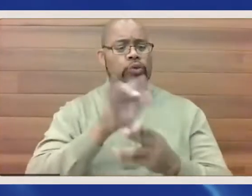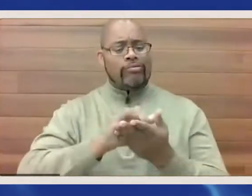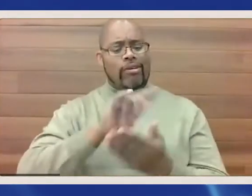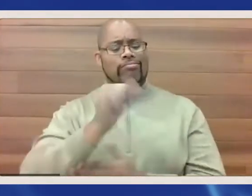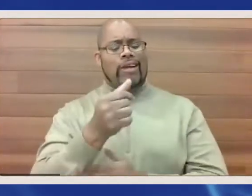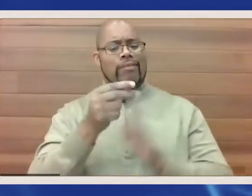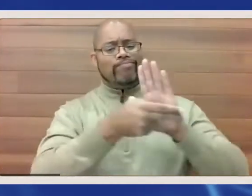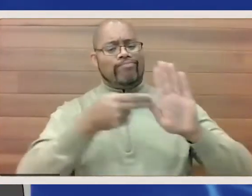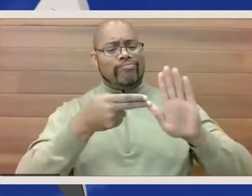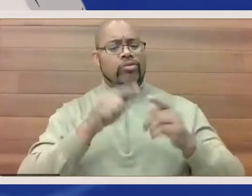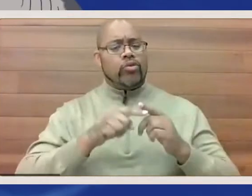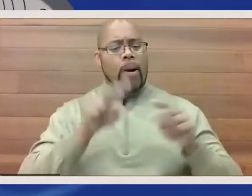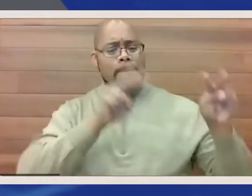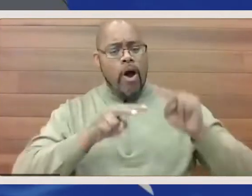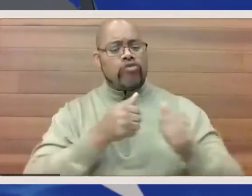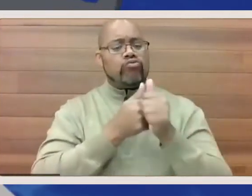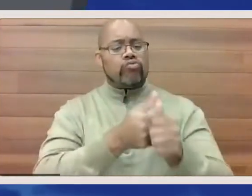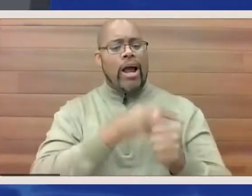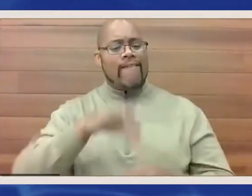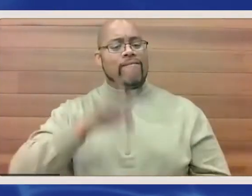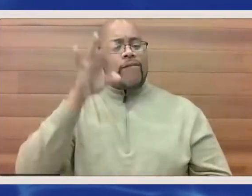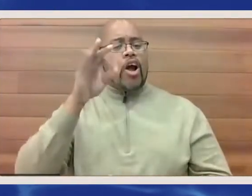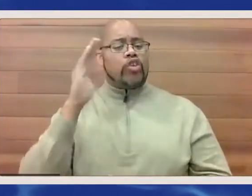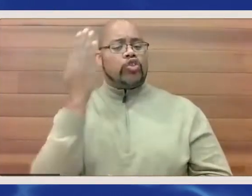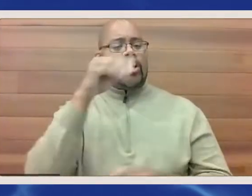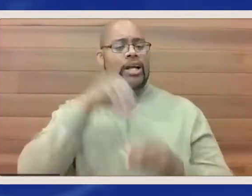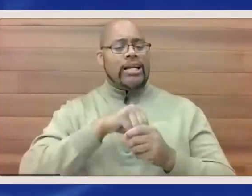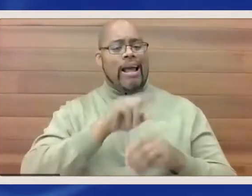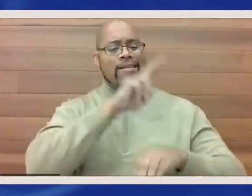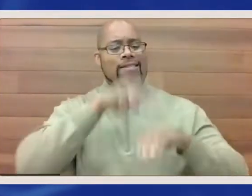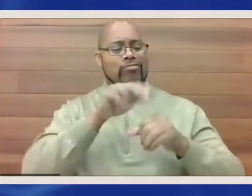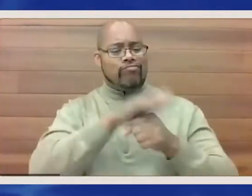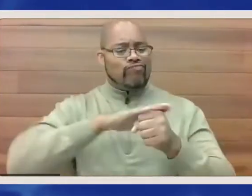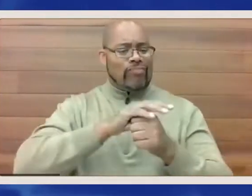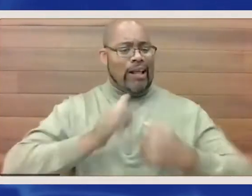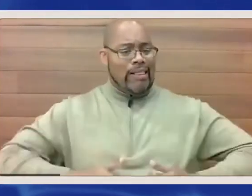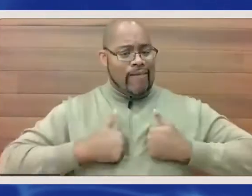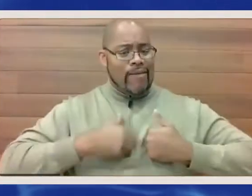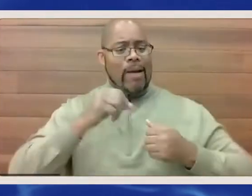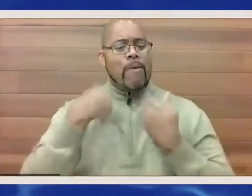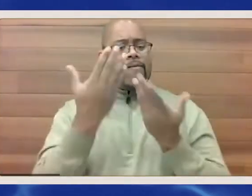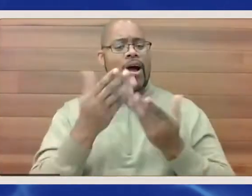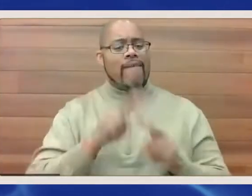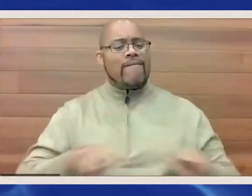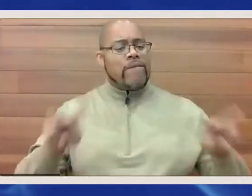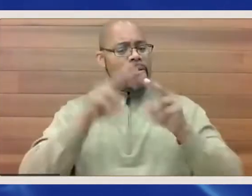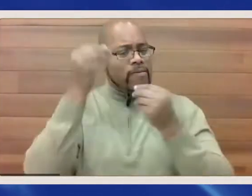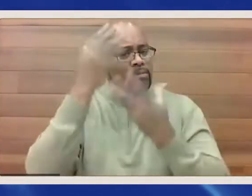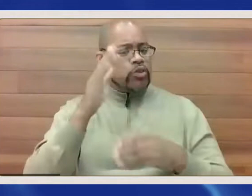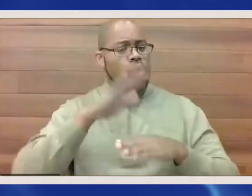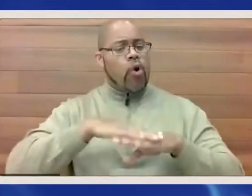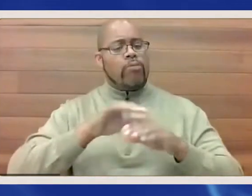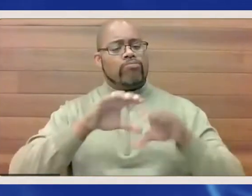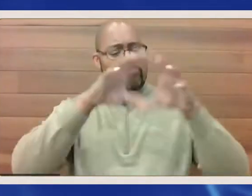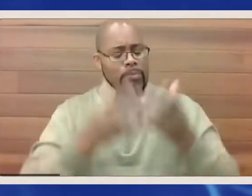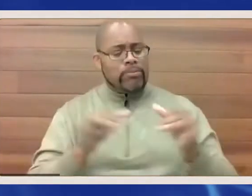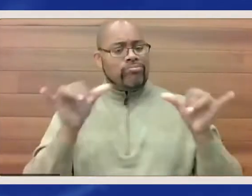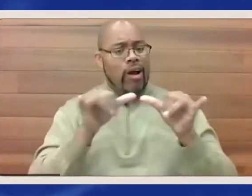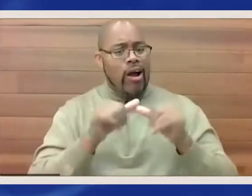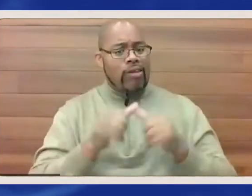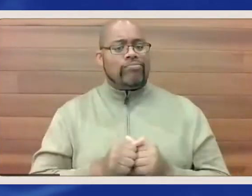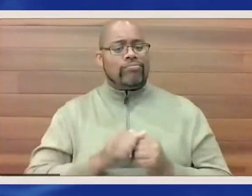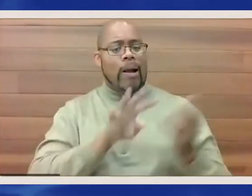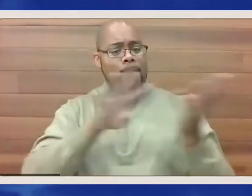to monitor, track, and locate sharks in their natural habitat and provide valuable data on population size,